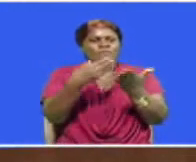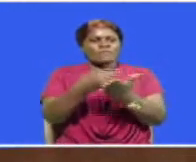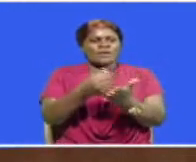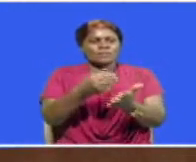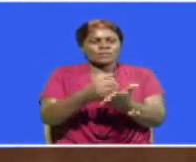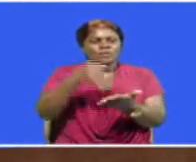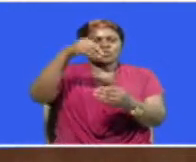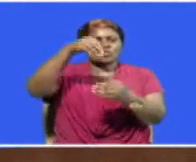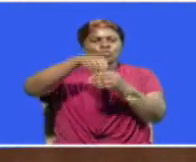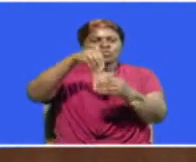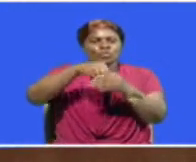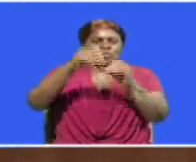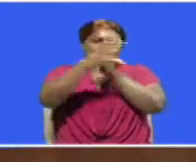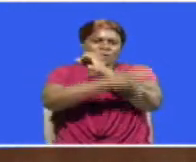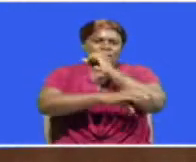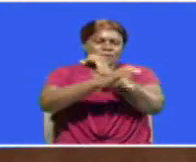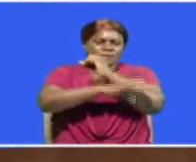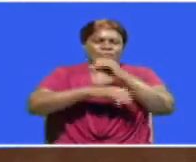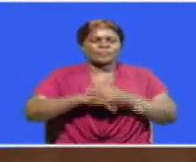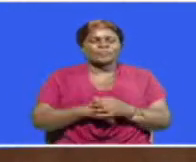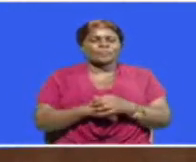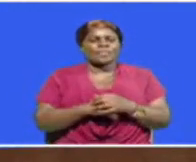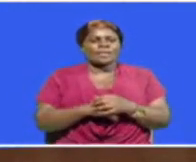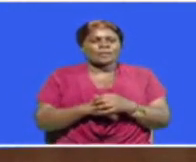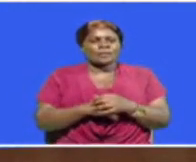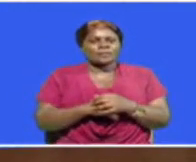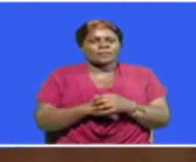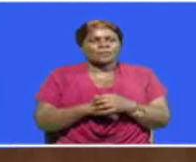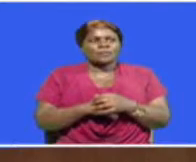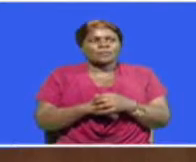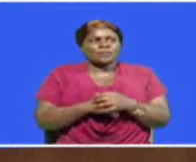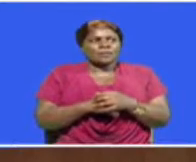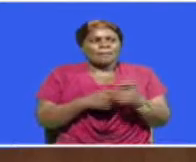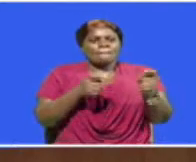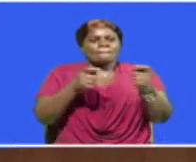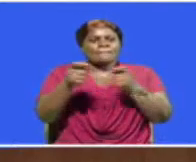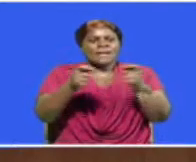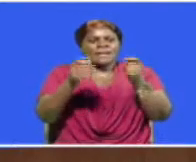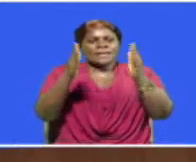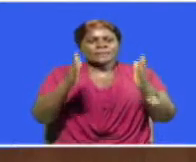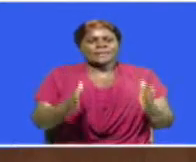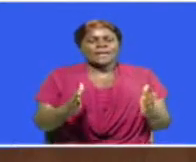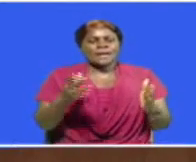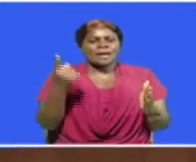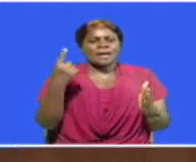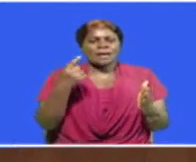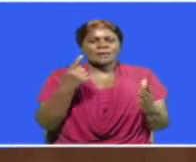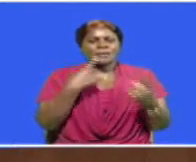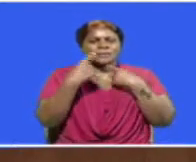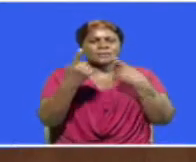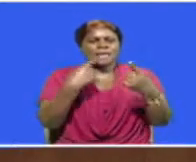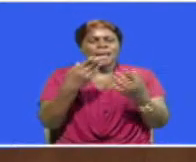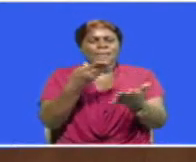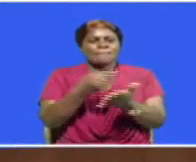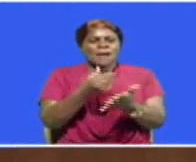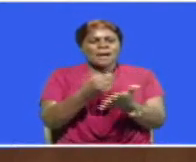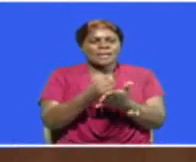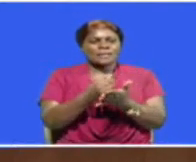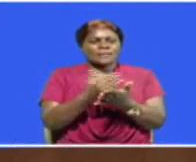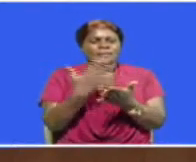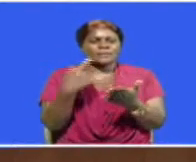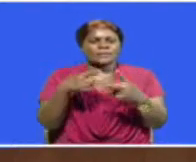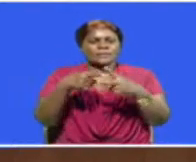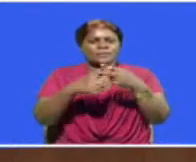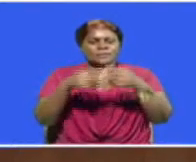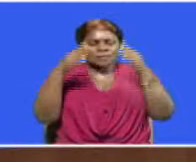financial inclusion in the country. According to Anne Kinuthia Otieno, the managing director of the Airtel Money, the industry should